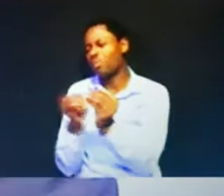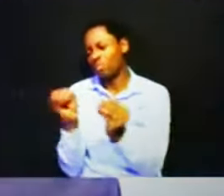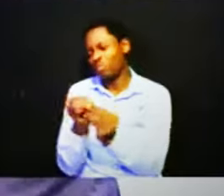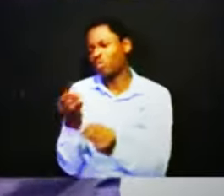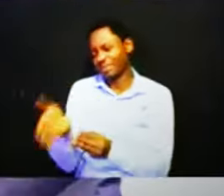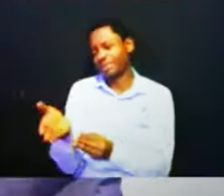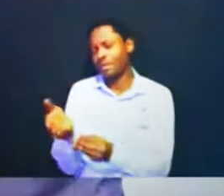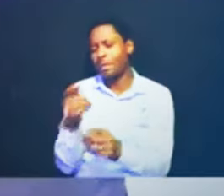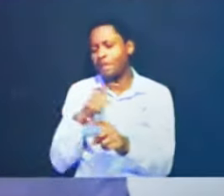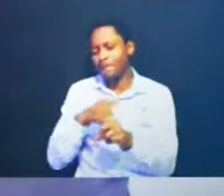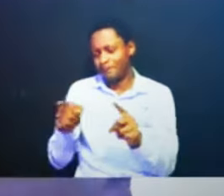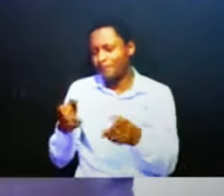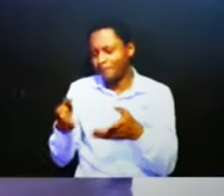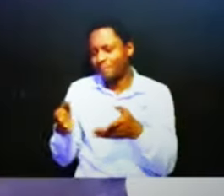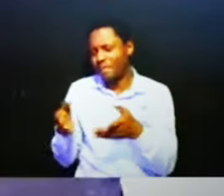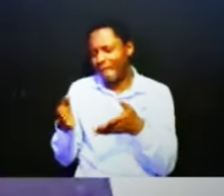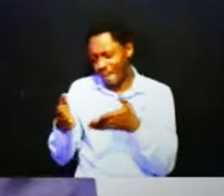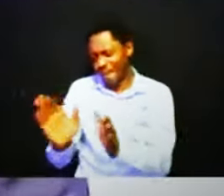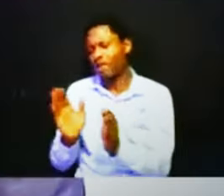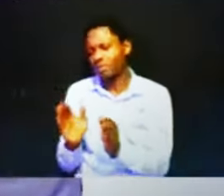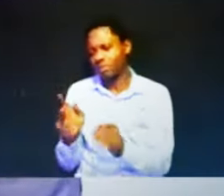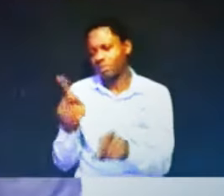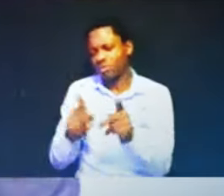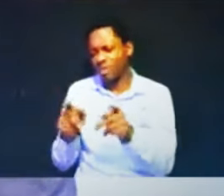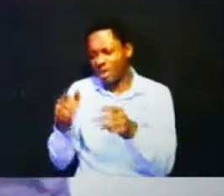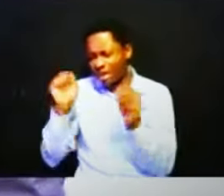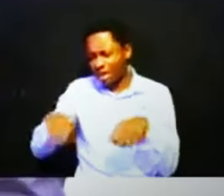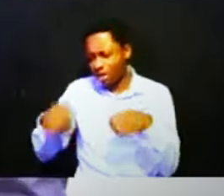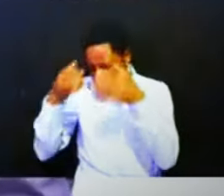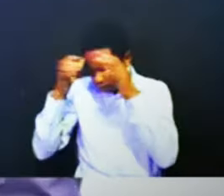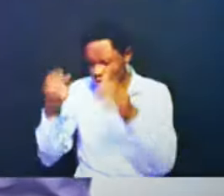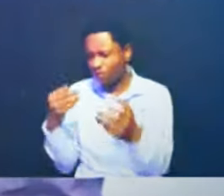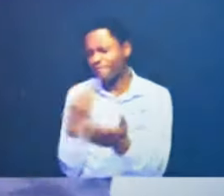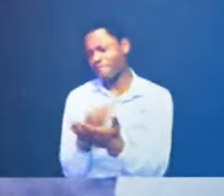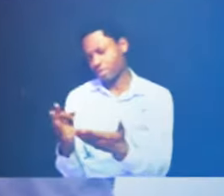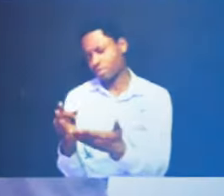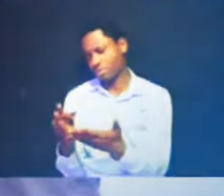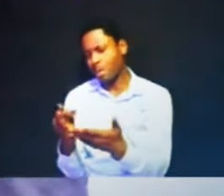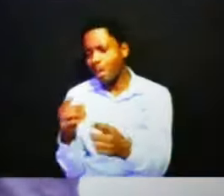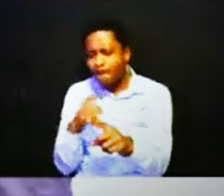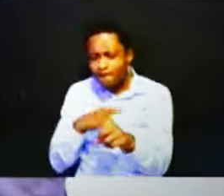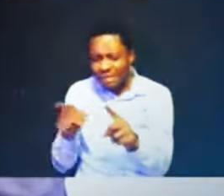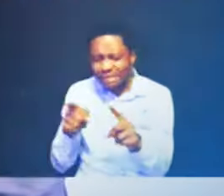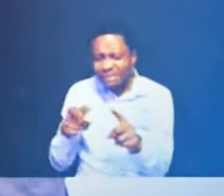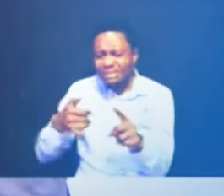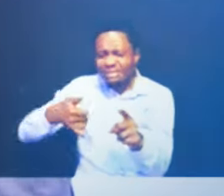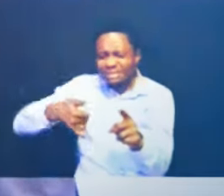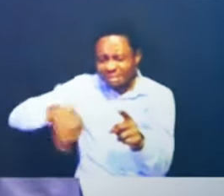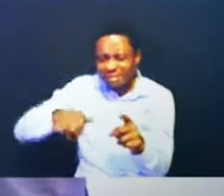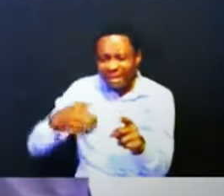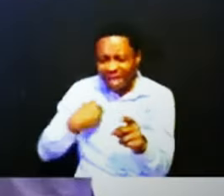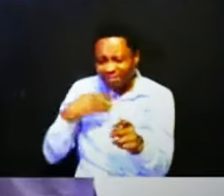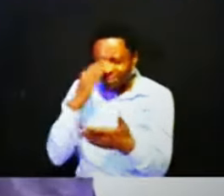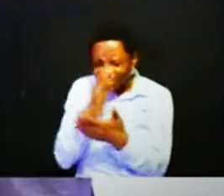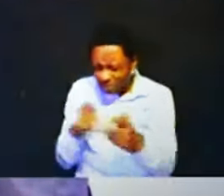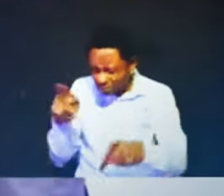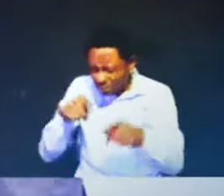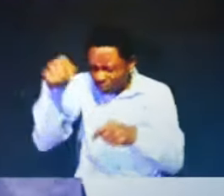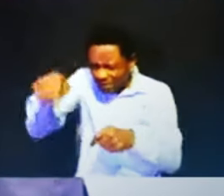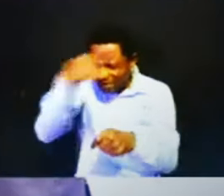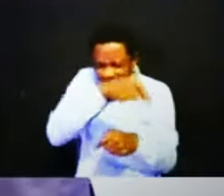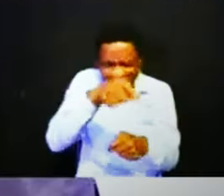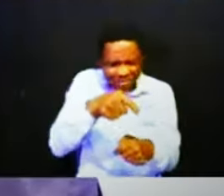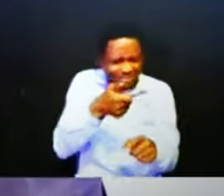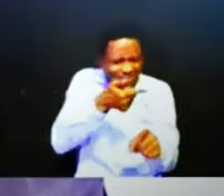ebetumi afom ti ya ma kwenja bi emra sa. But that's notwithstanding. And so enu echi no individuals who are directly affecting an organization